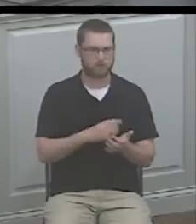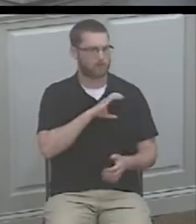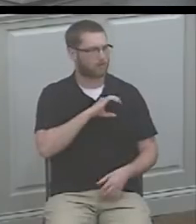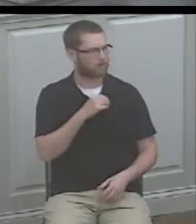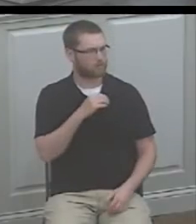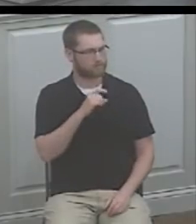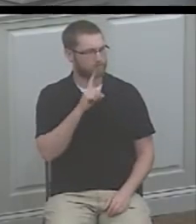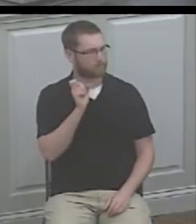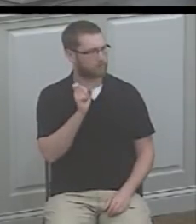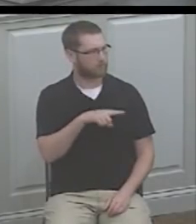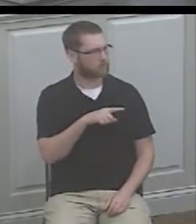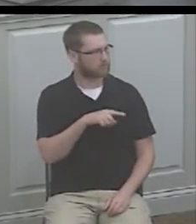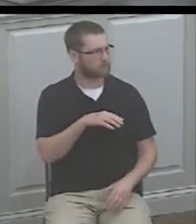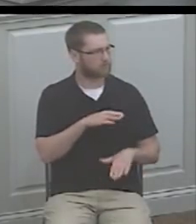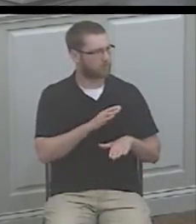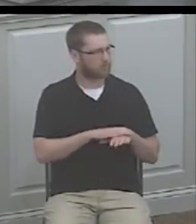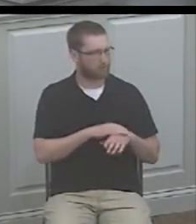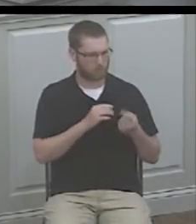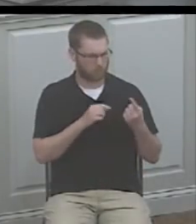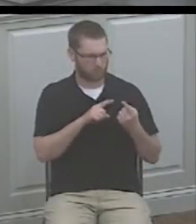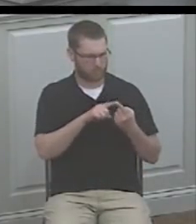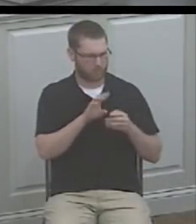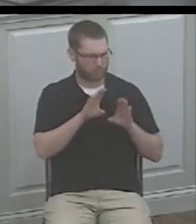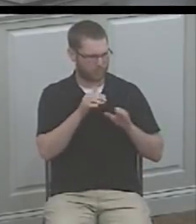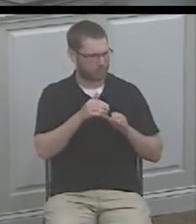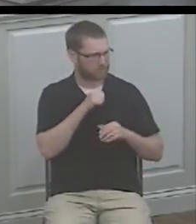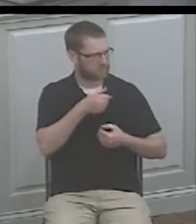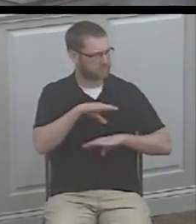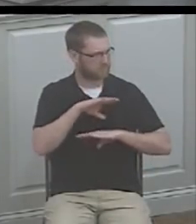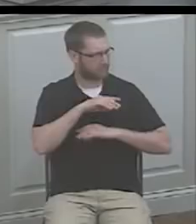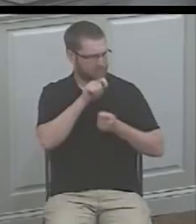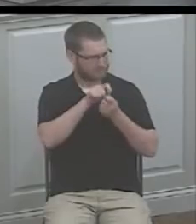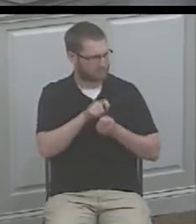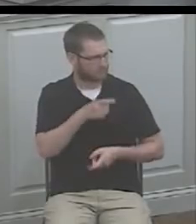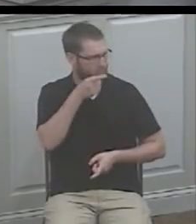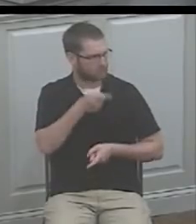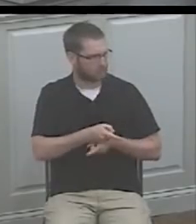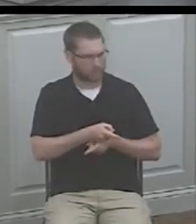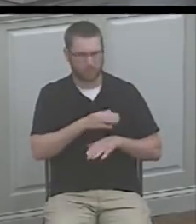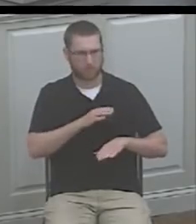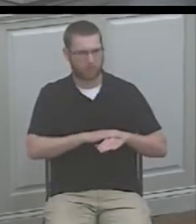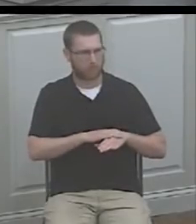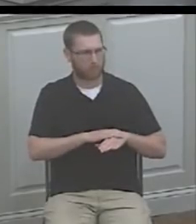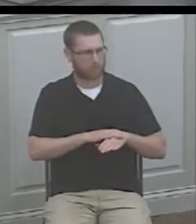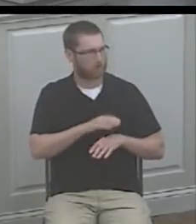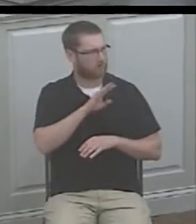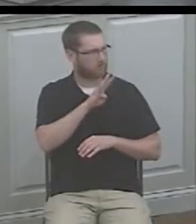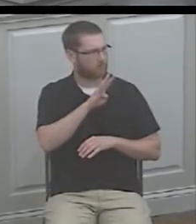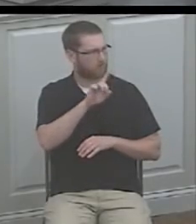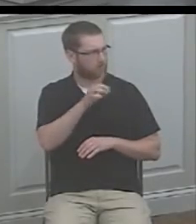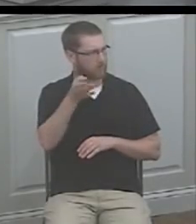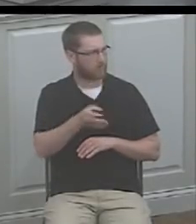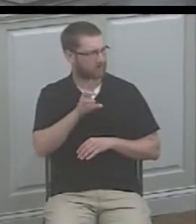on the one bidder actually failed to meet the specs on 41 of the 63.